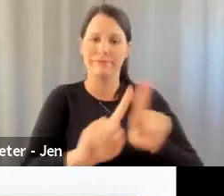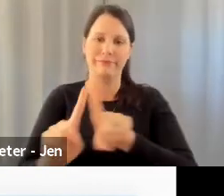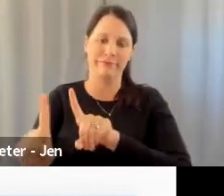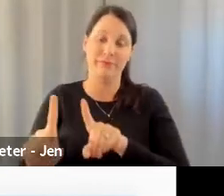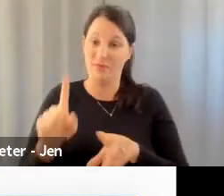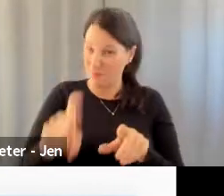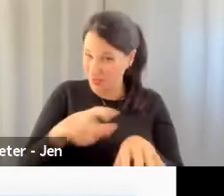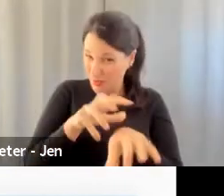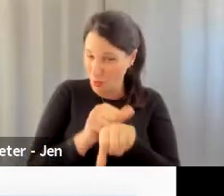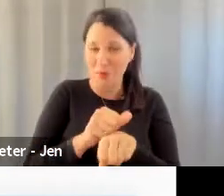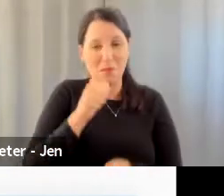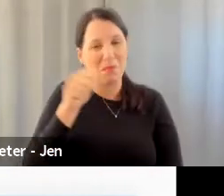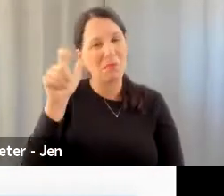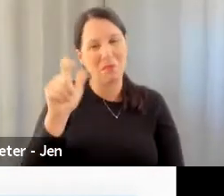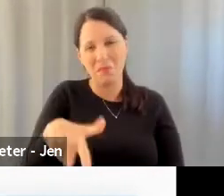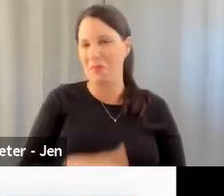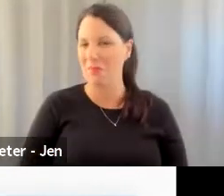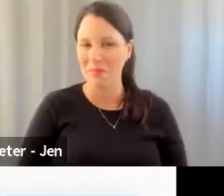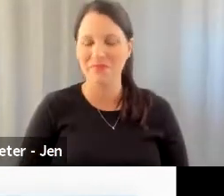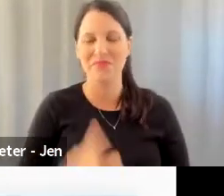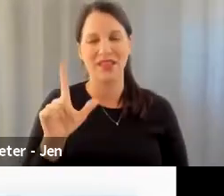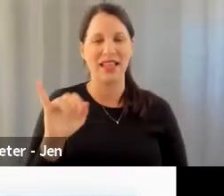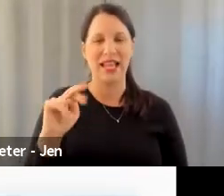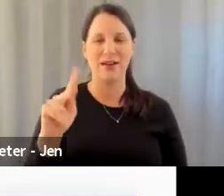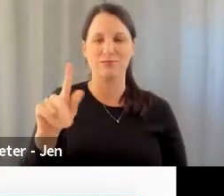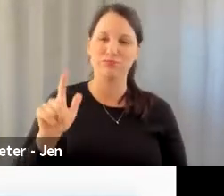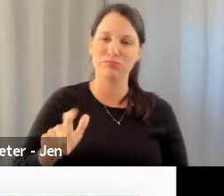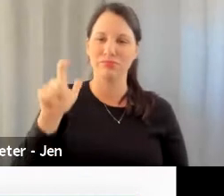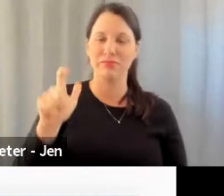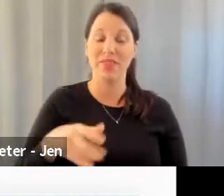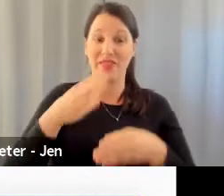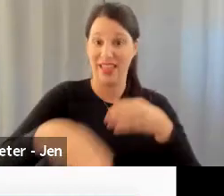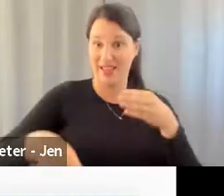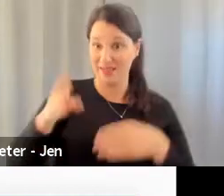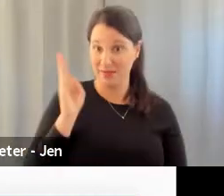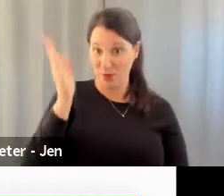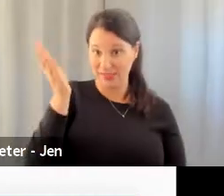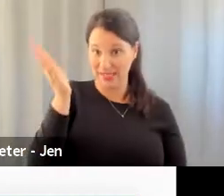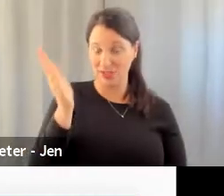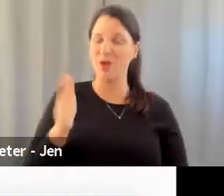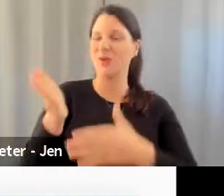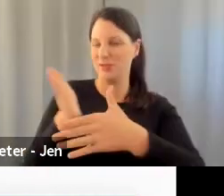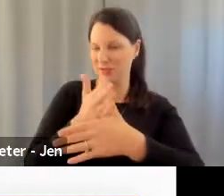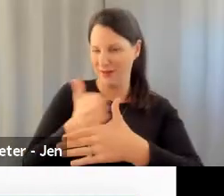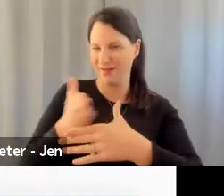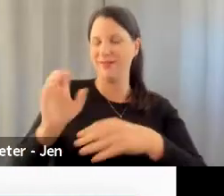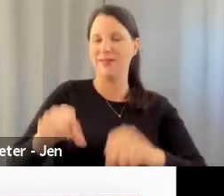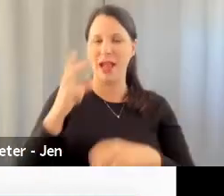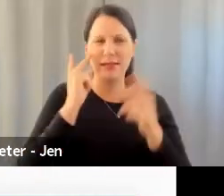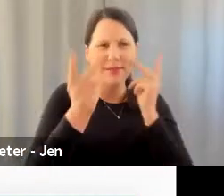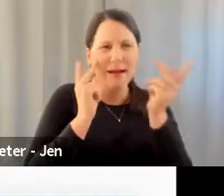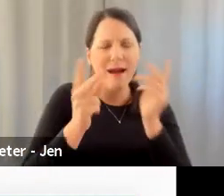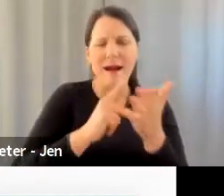link. And at the end of this presentation, I will share that link with you so you can see all the different programs and how they're laid